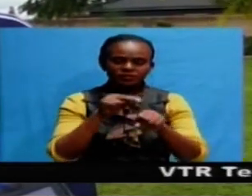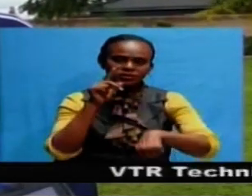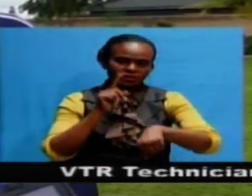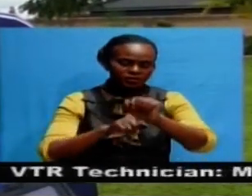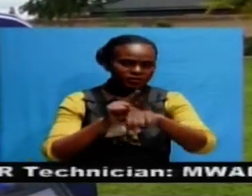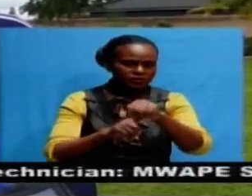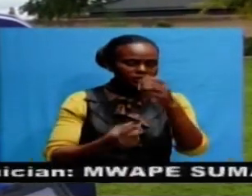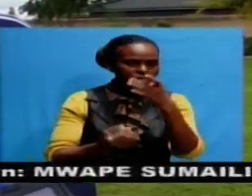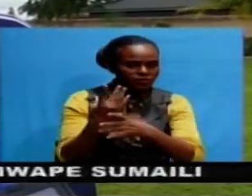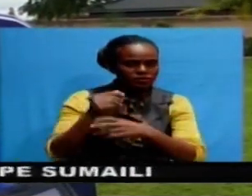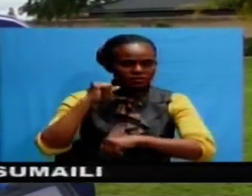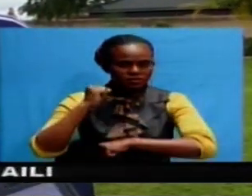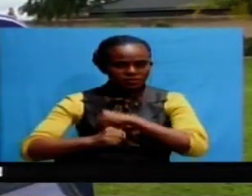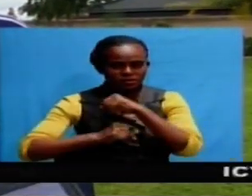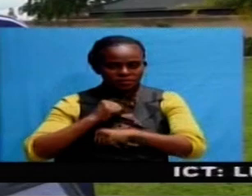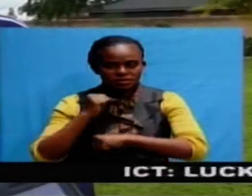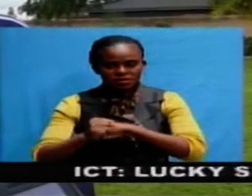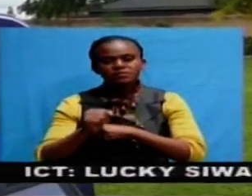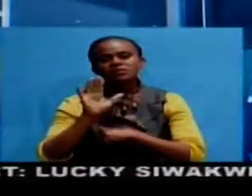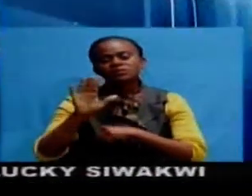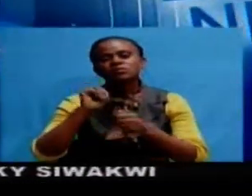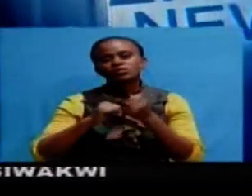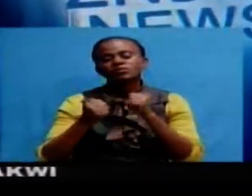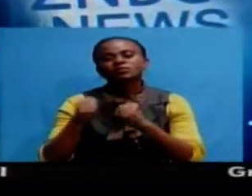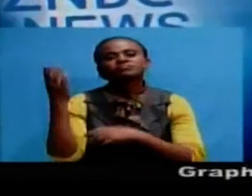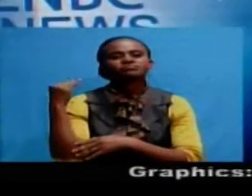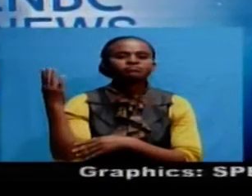football growth to suffer a major setback in the past.